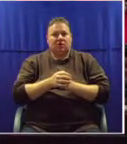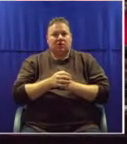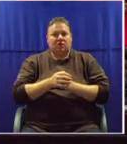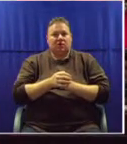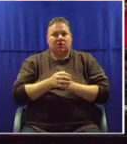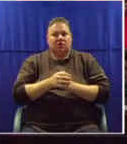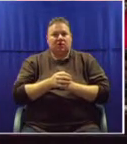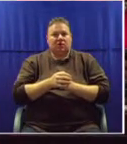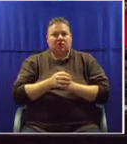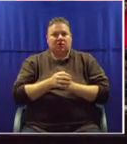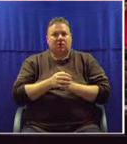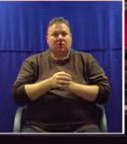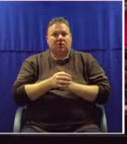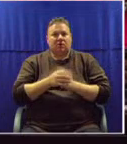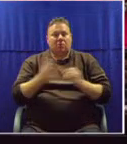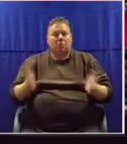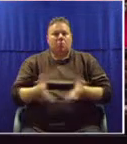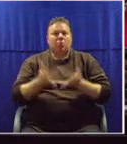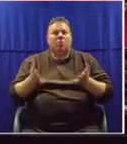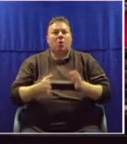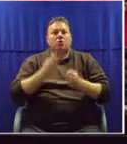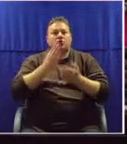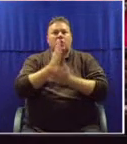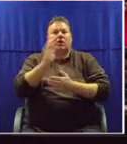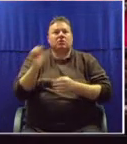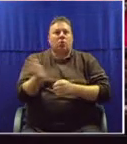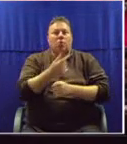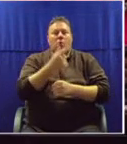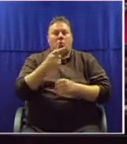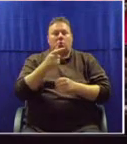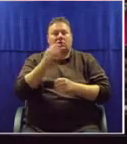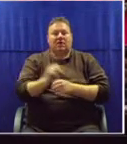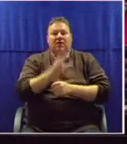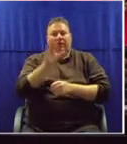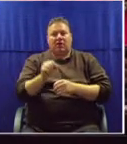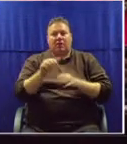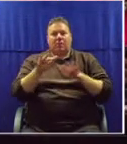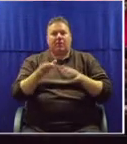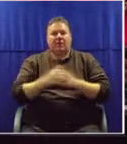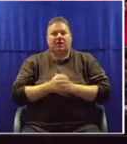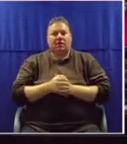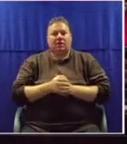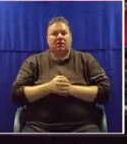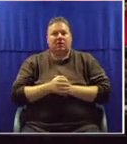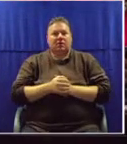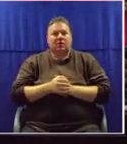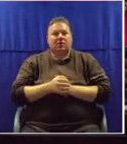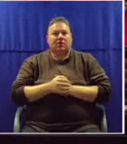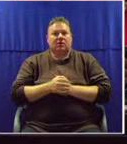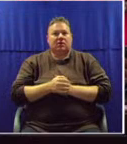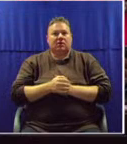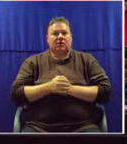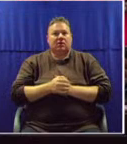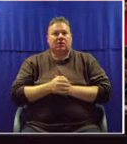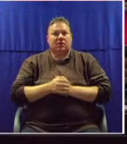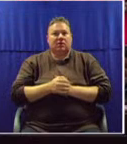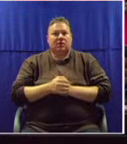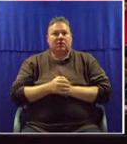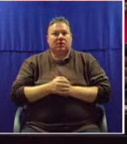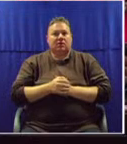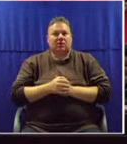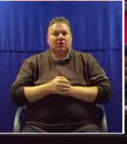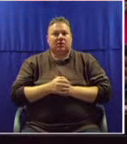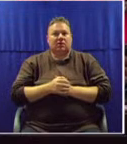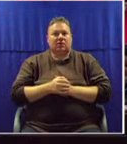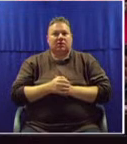it, protect and promote the rights of all South Africans, as well as discharge my duties with all my strength and talents to the